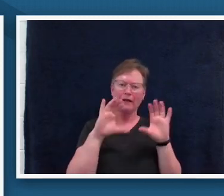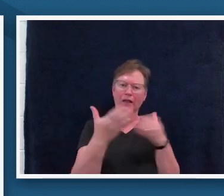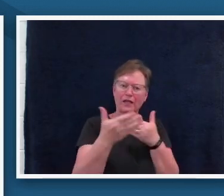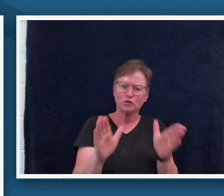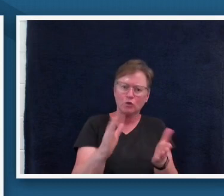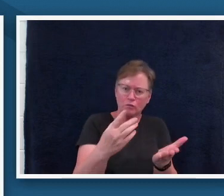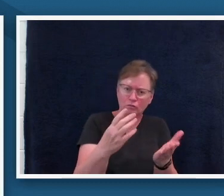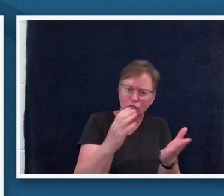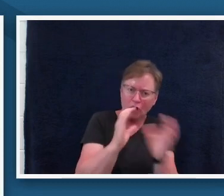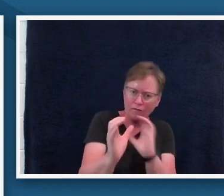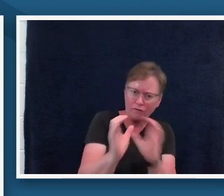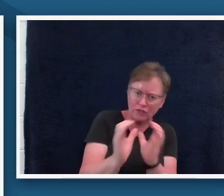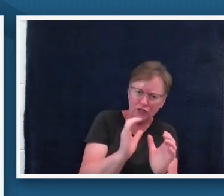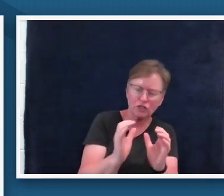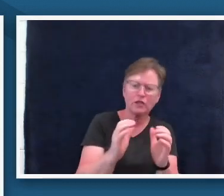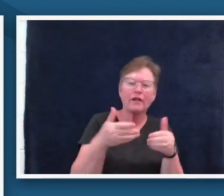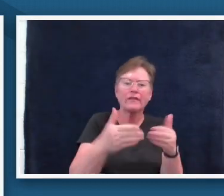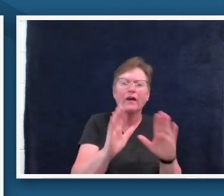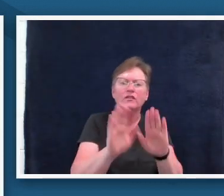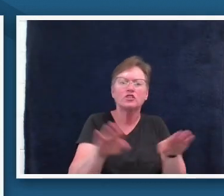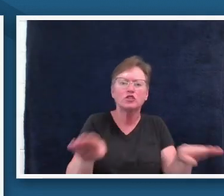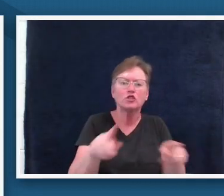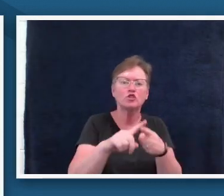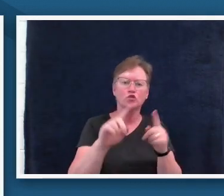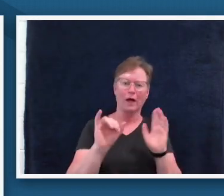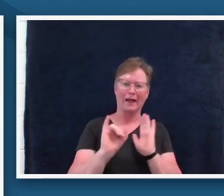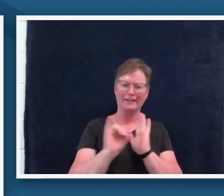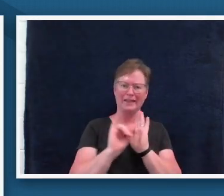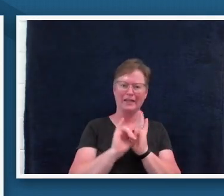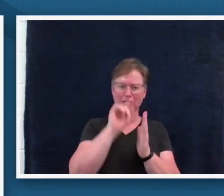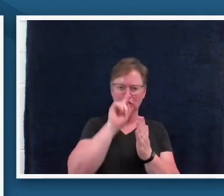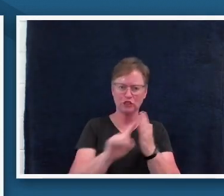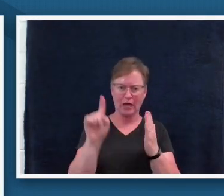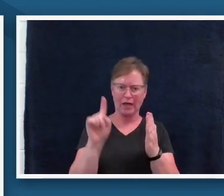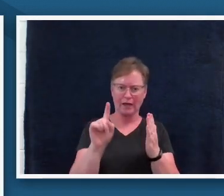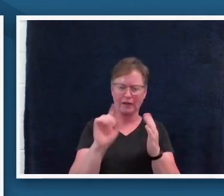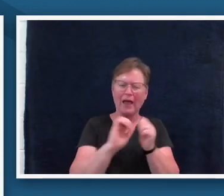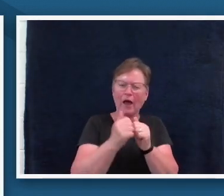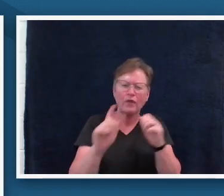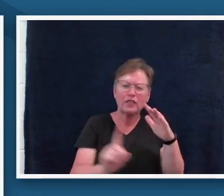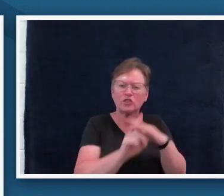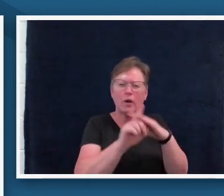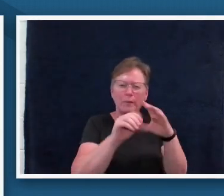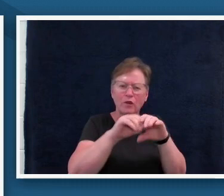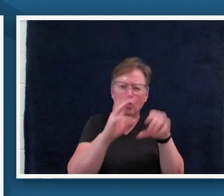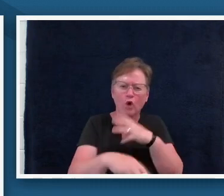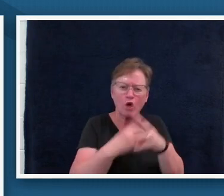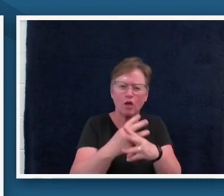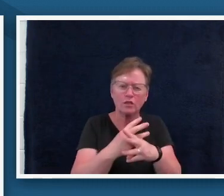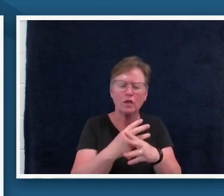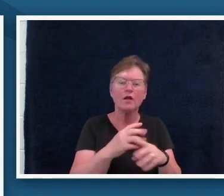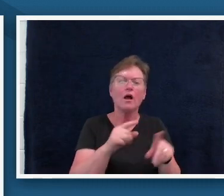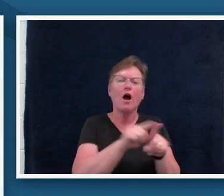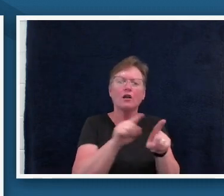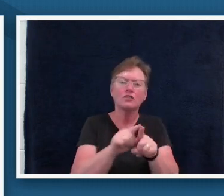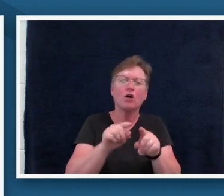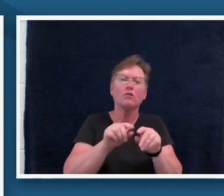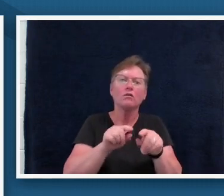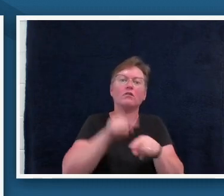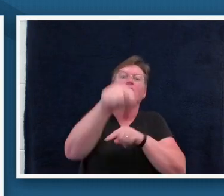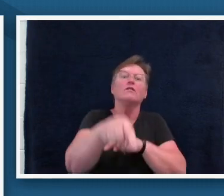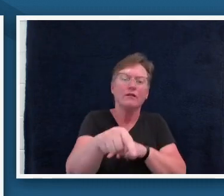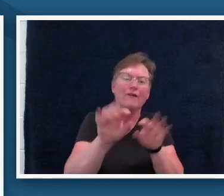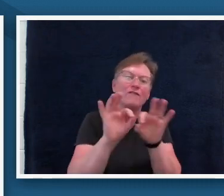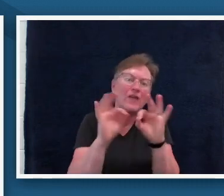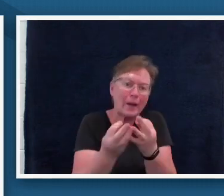that identity check for themselves of how they show up in the world, but it also allowed them to have a family discussion about ways